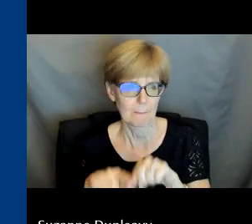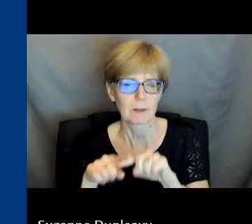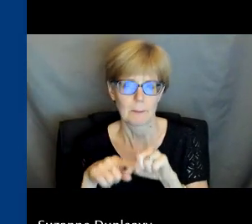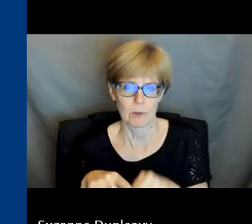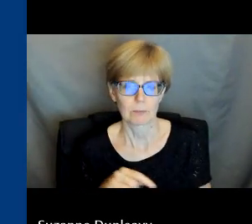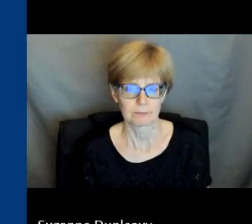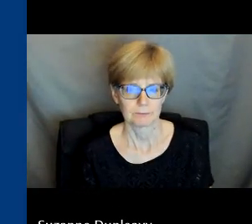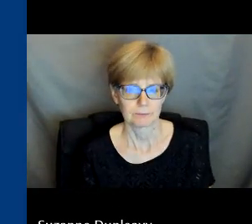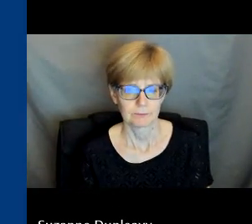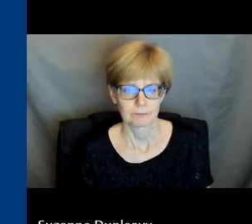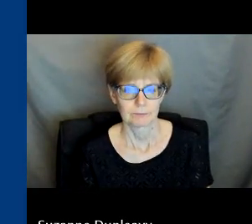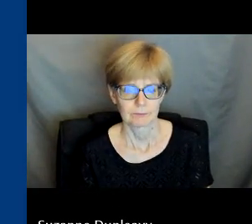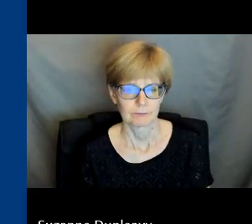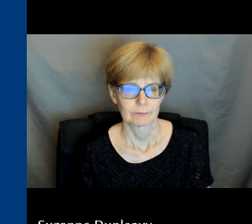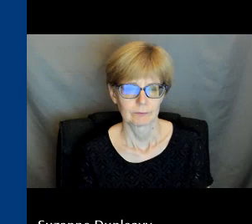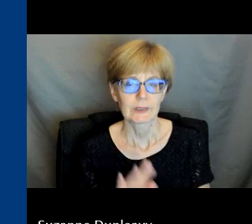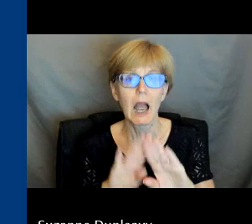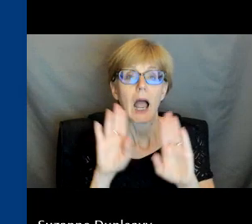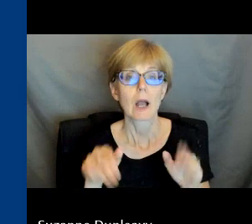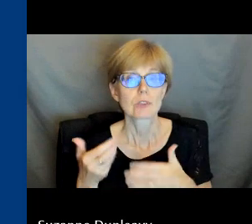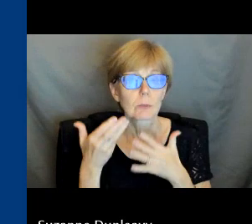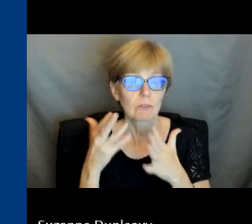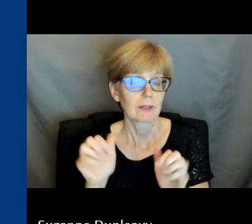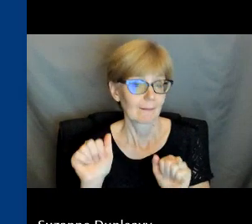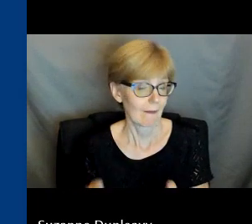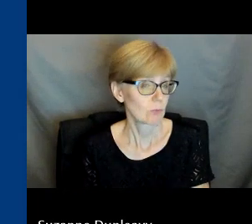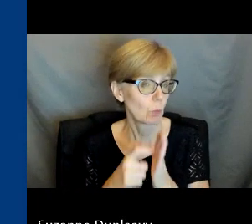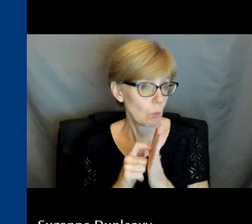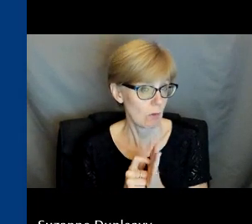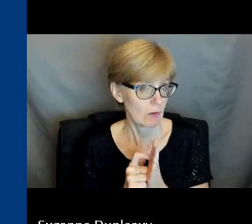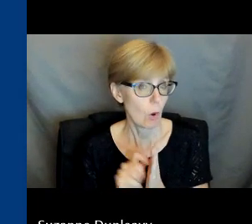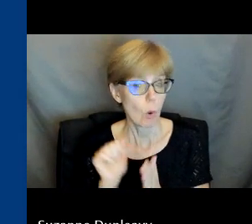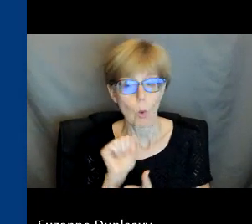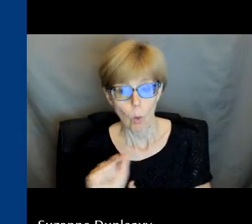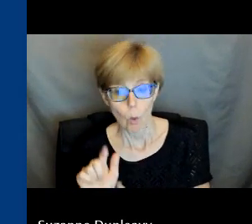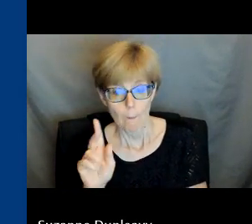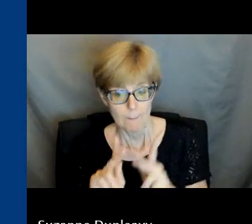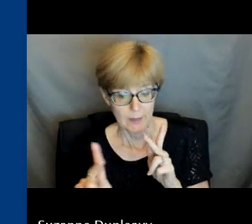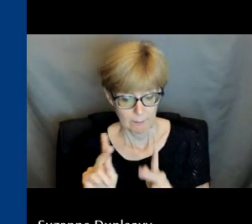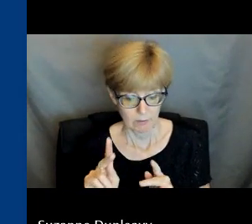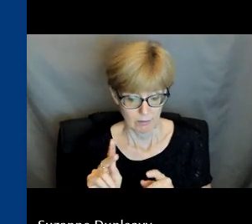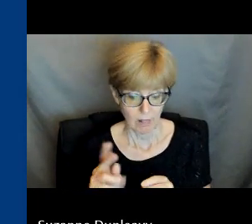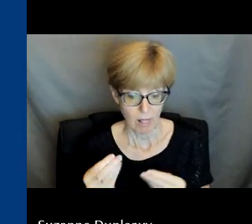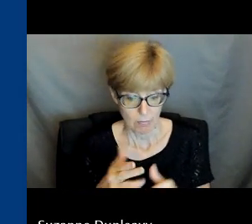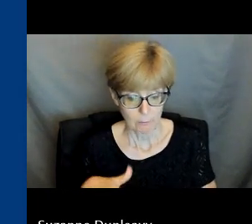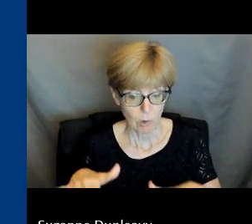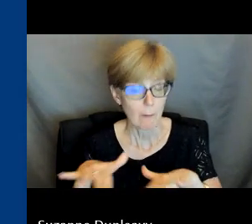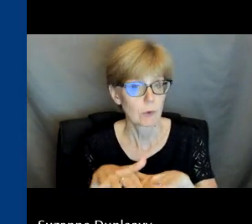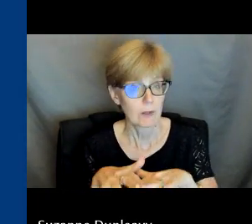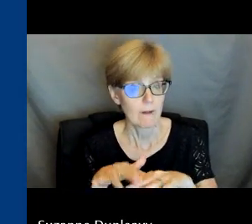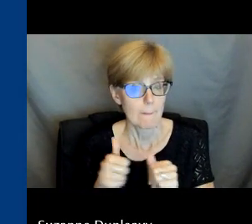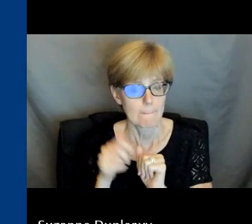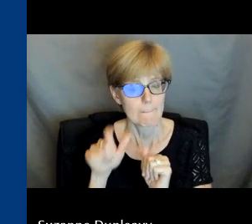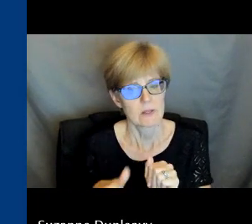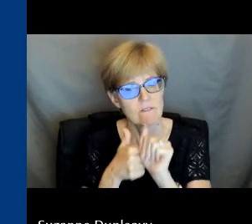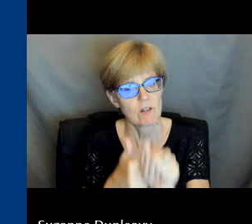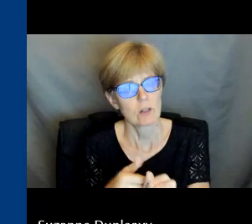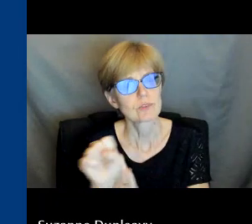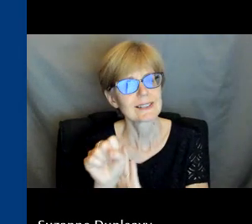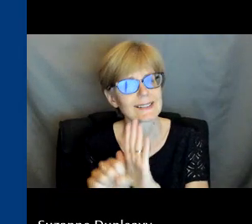So a housing provider can require that all individuals on their premises follow state and local regulations,